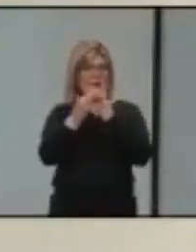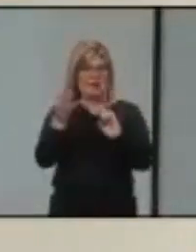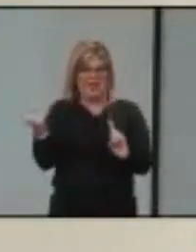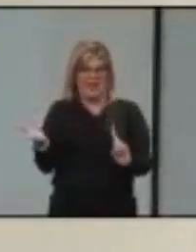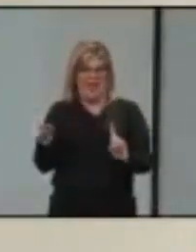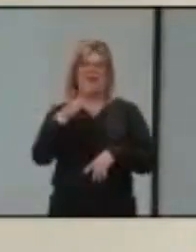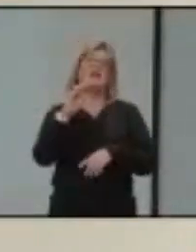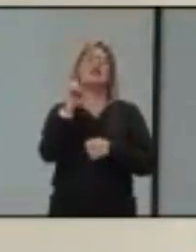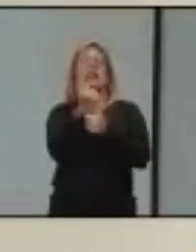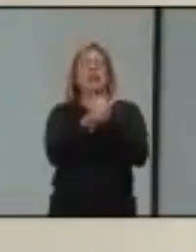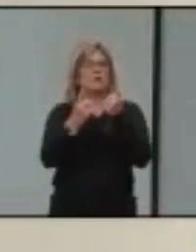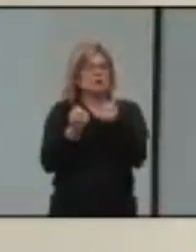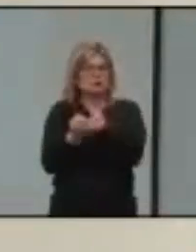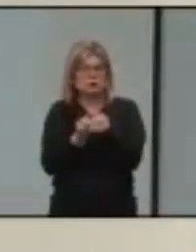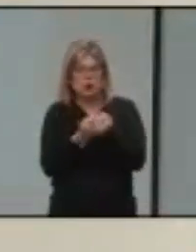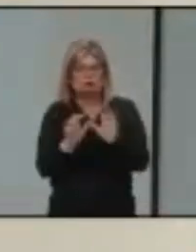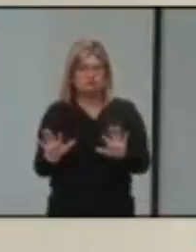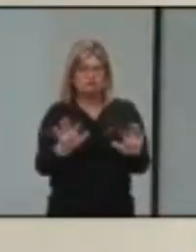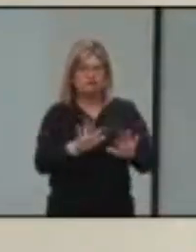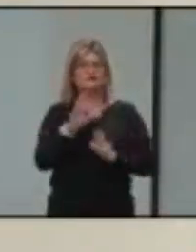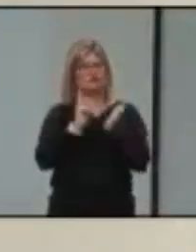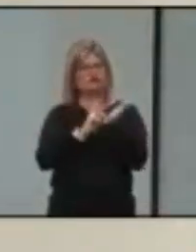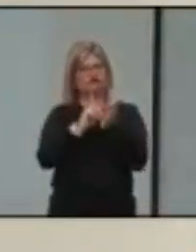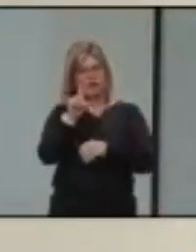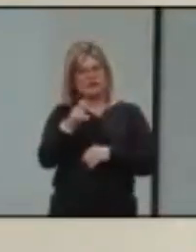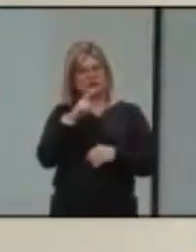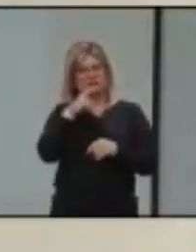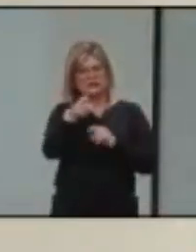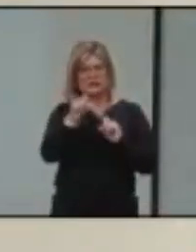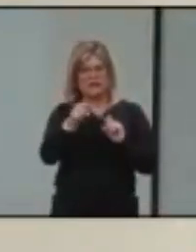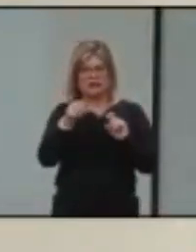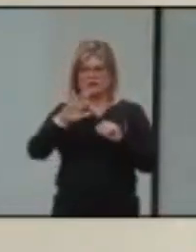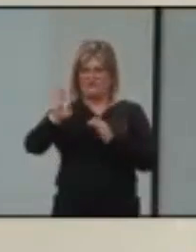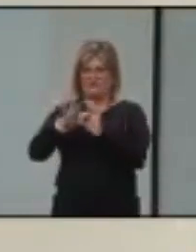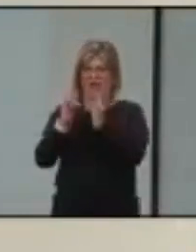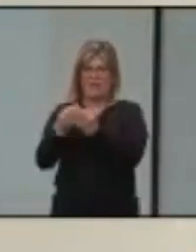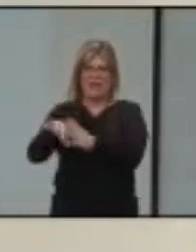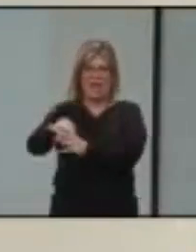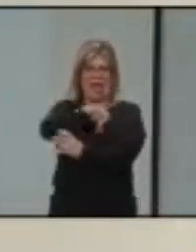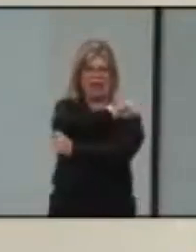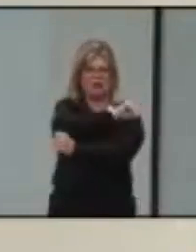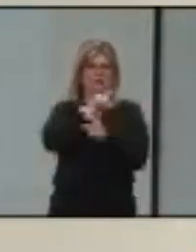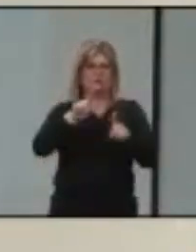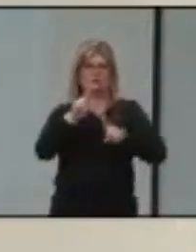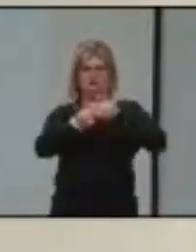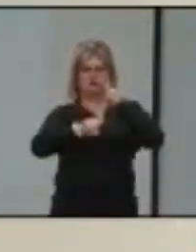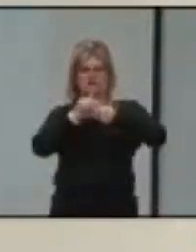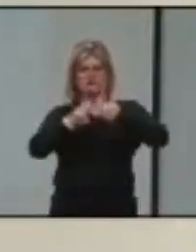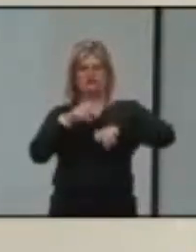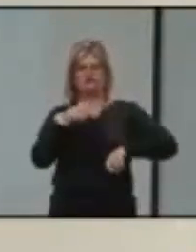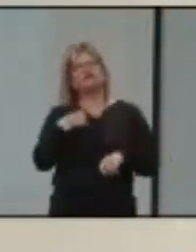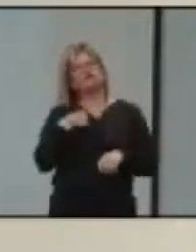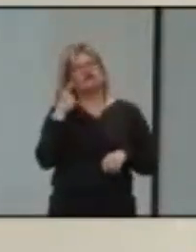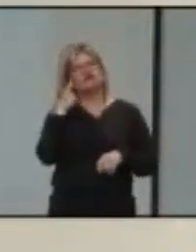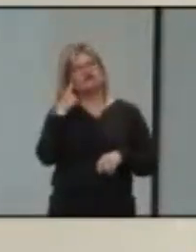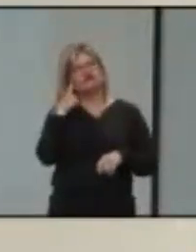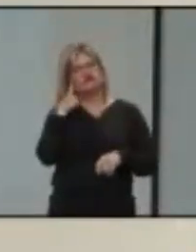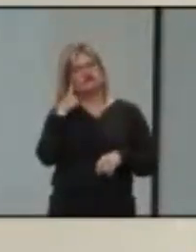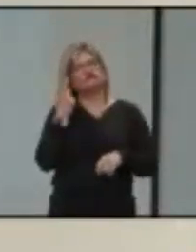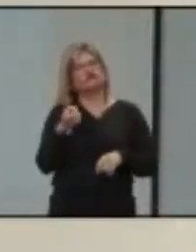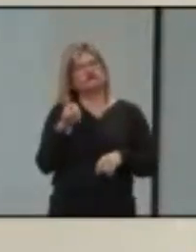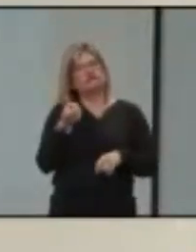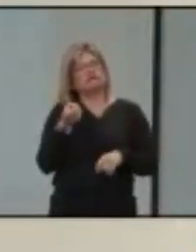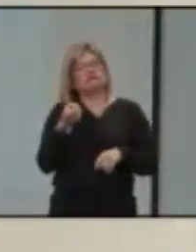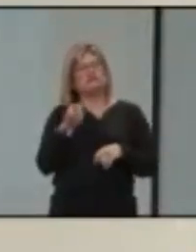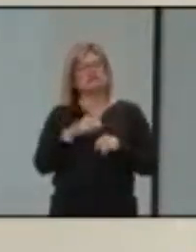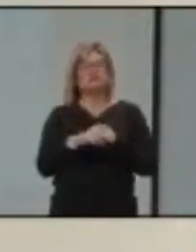there and they're being really supportive, but the doctor asked them to step out so that he could ask these questions. And so I immediately knew, okay, we're about to talk about